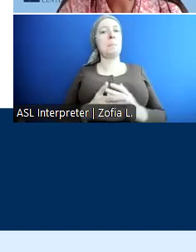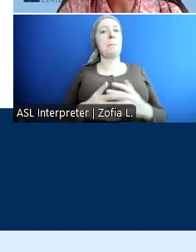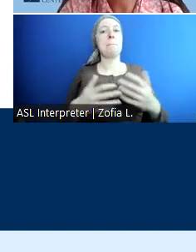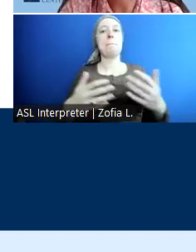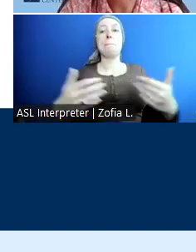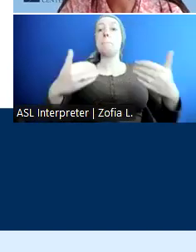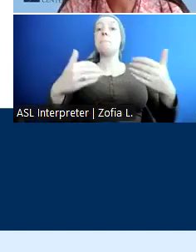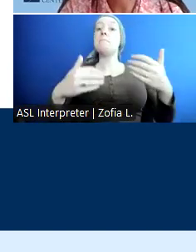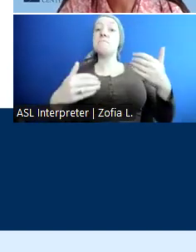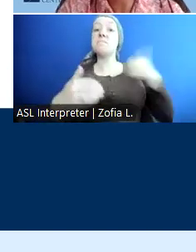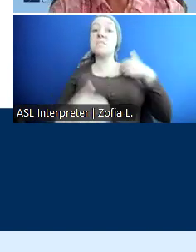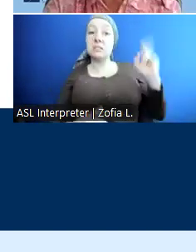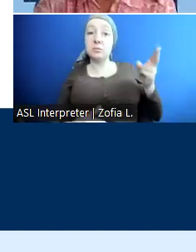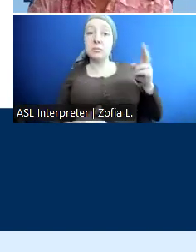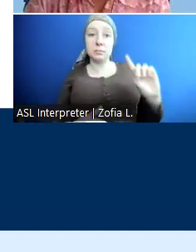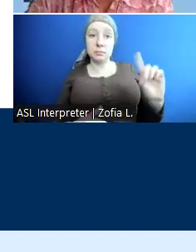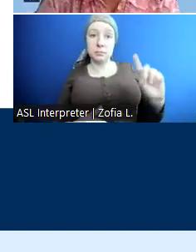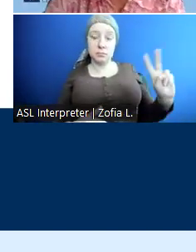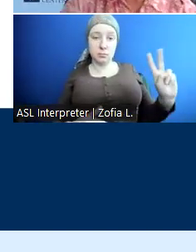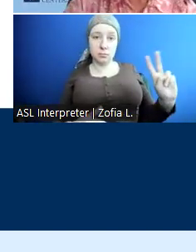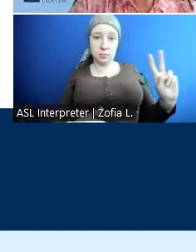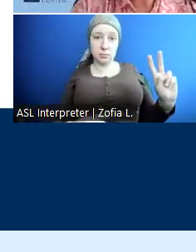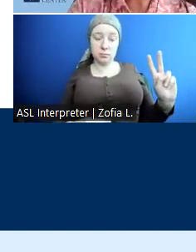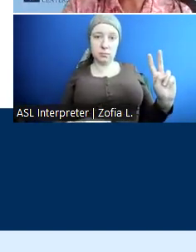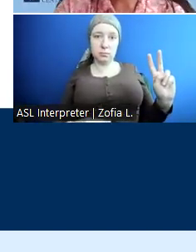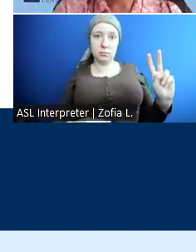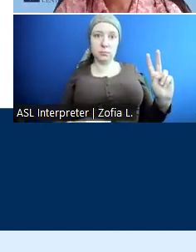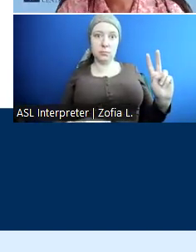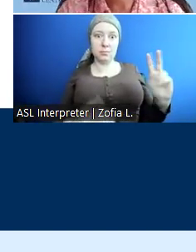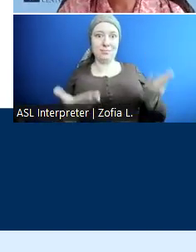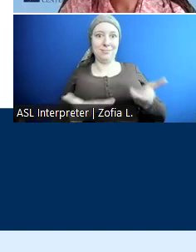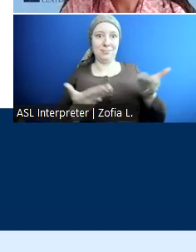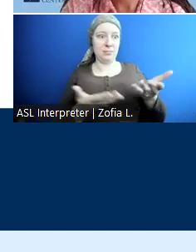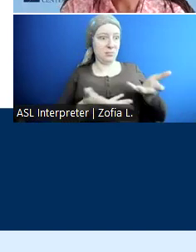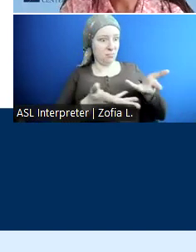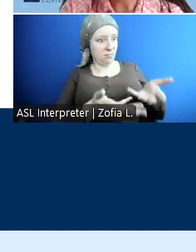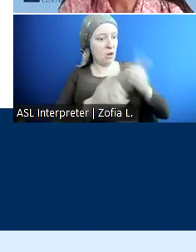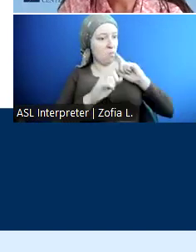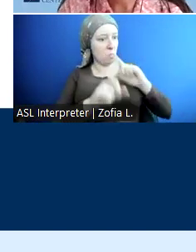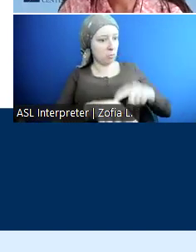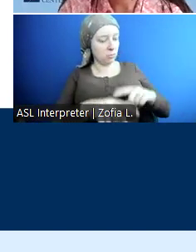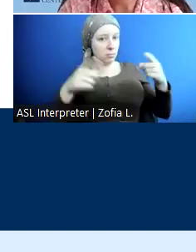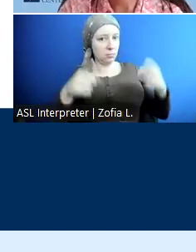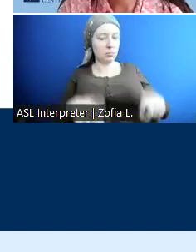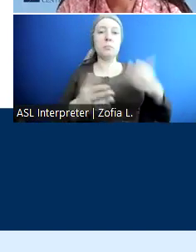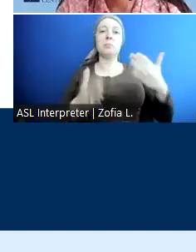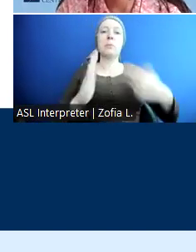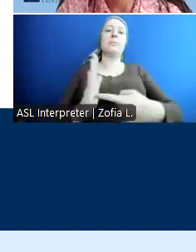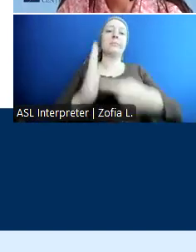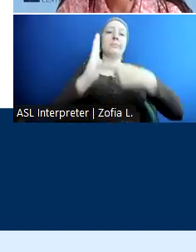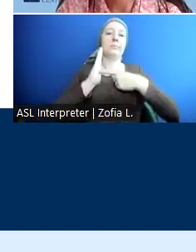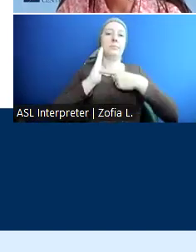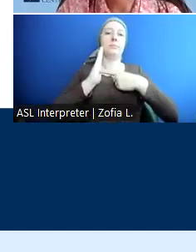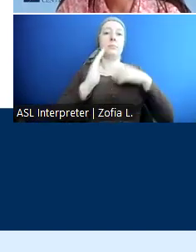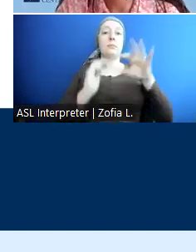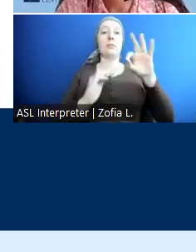having a history of domestic violence, you know, present in reports may be an indicator that